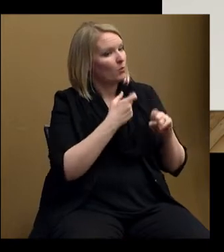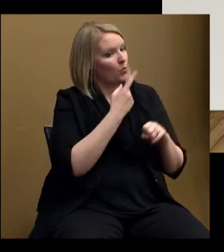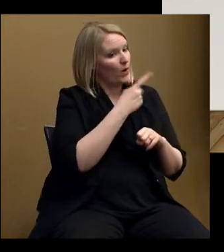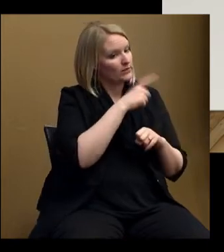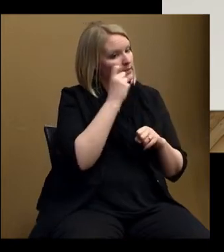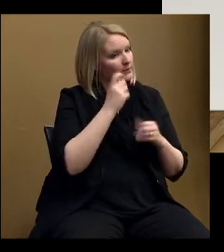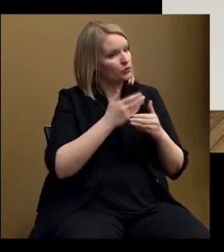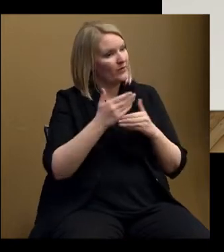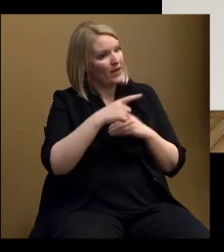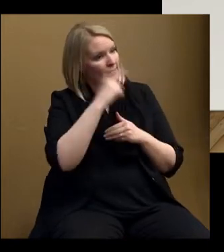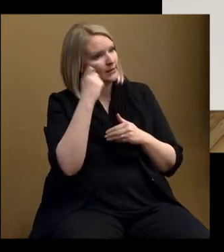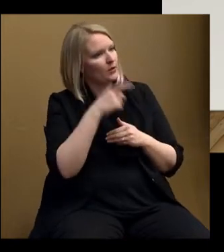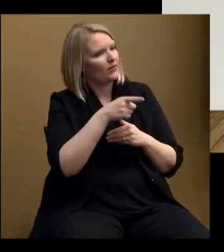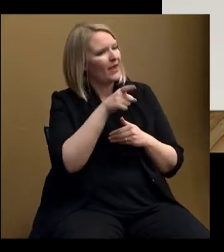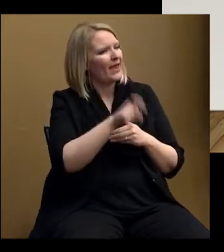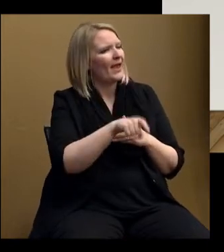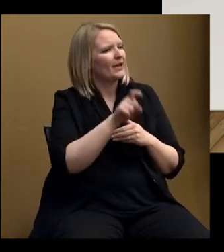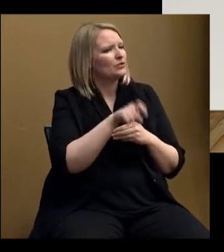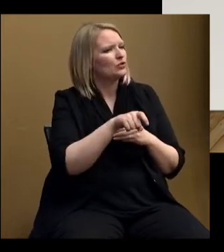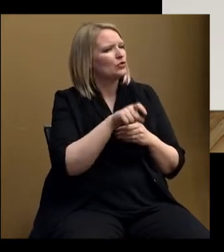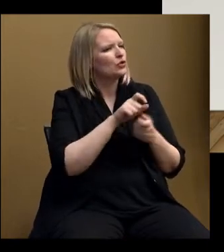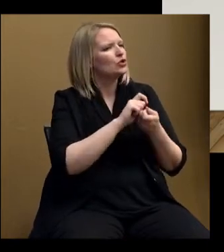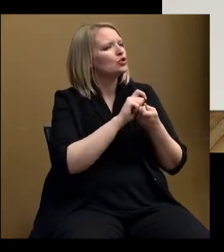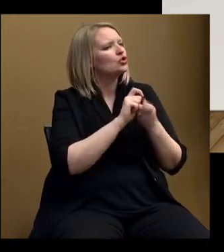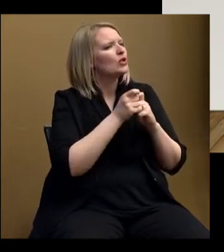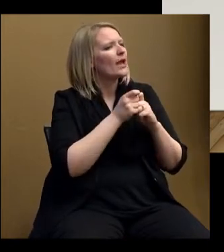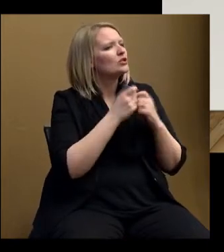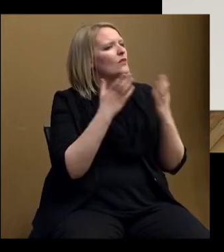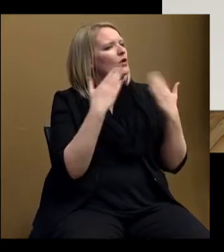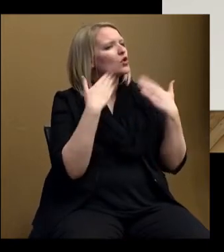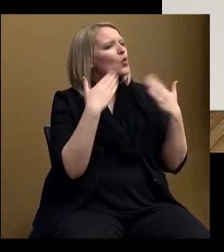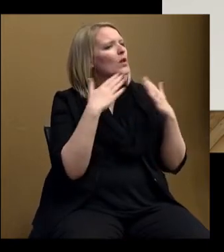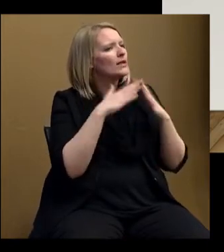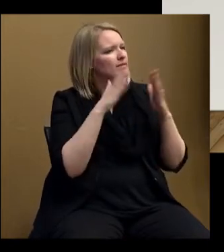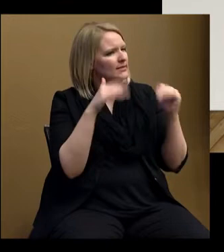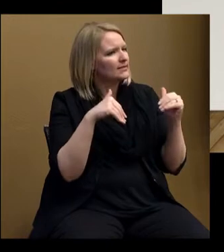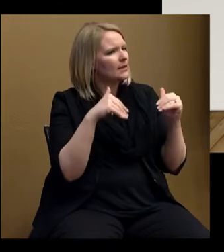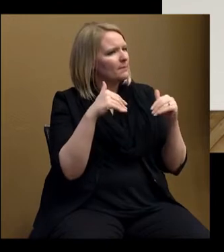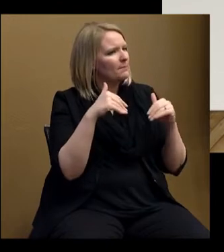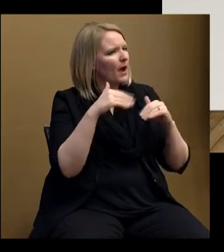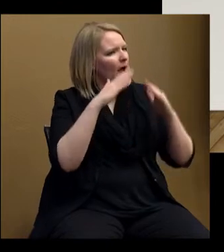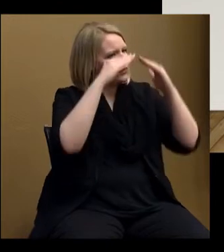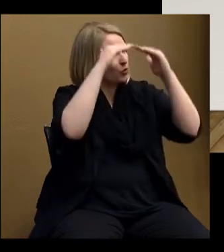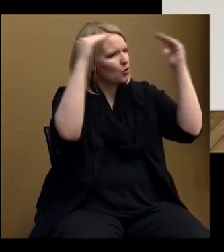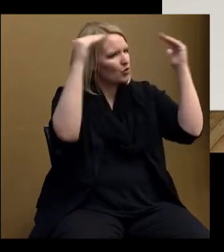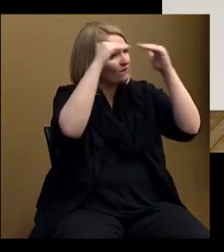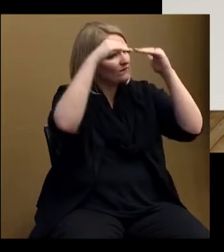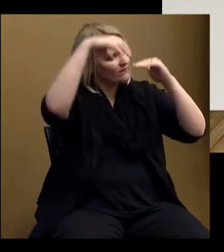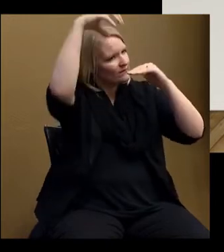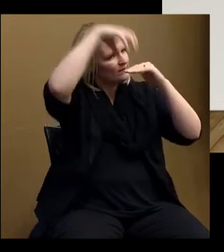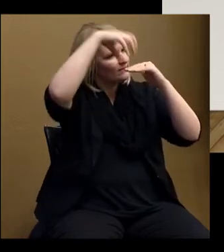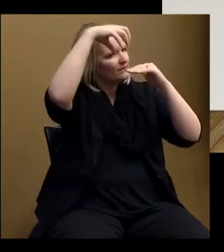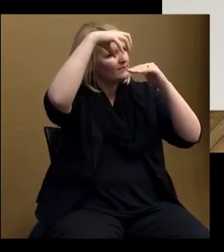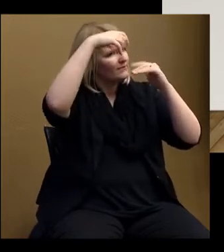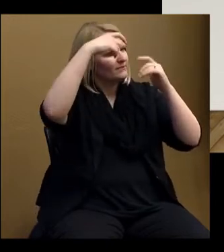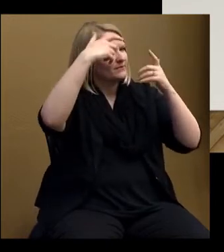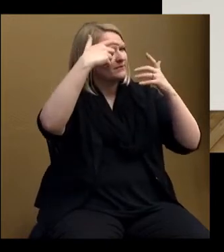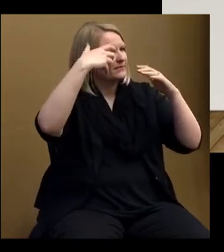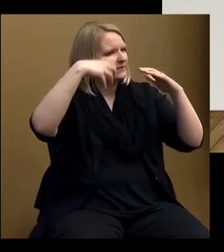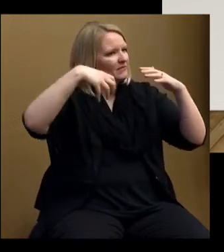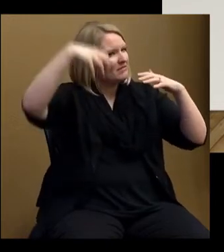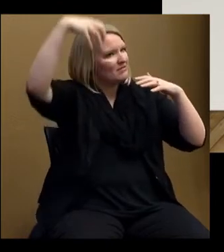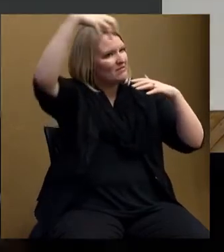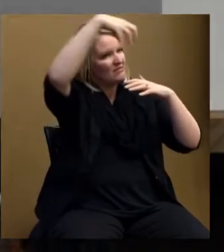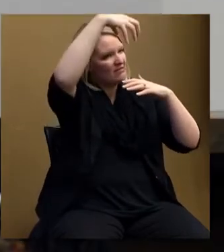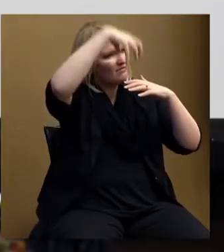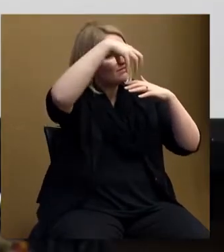to the next they had to change out the cooling system on the roof. You know how big those things are, they all have to crane those things